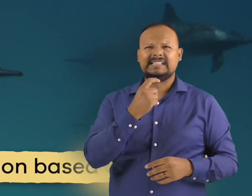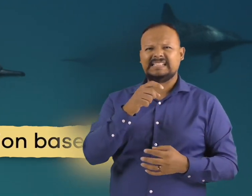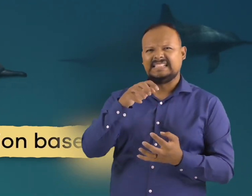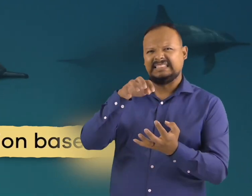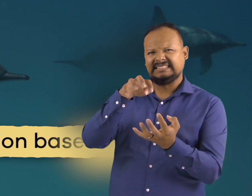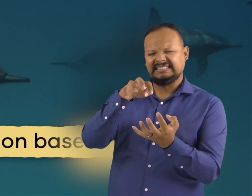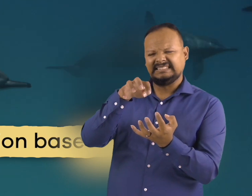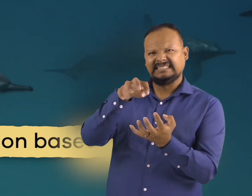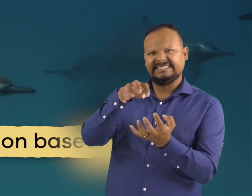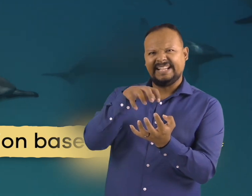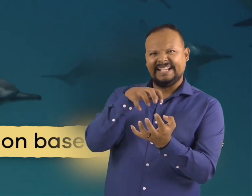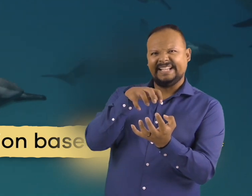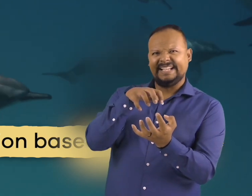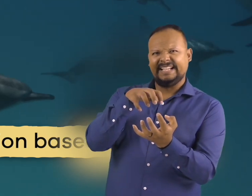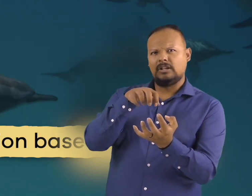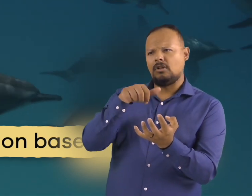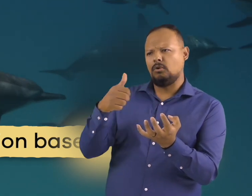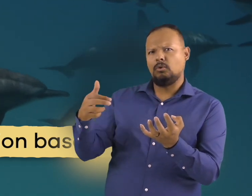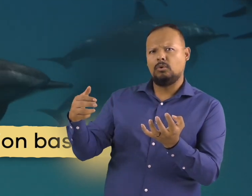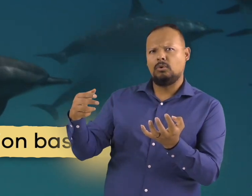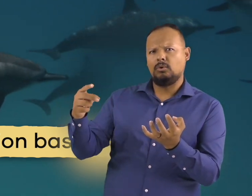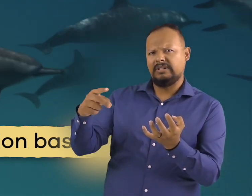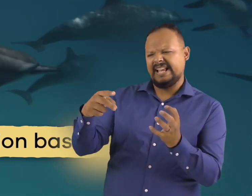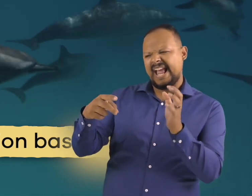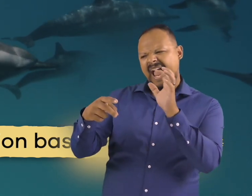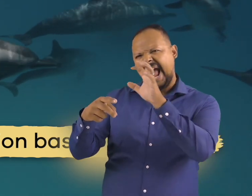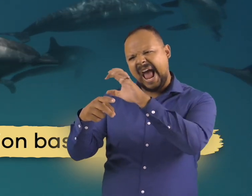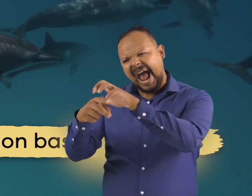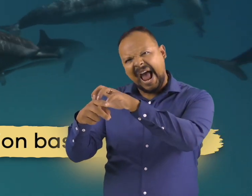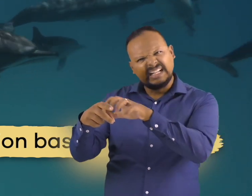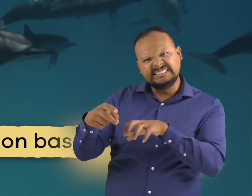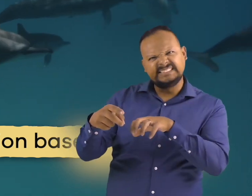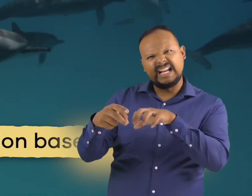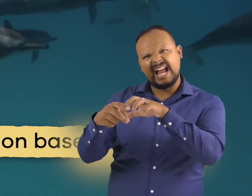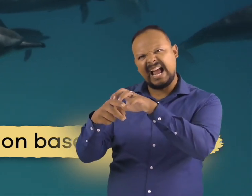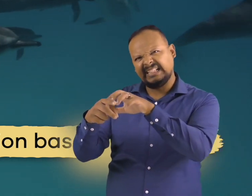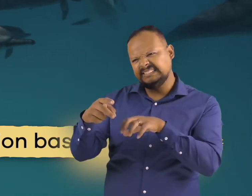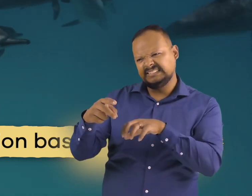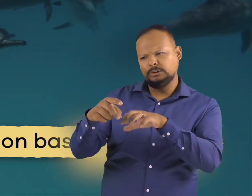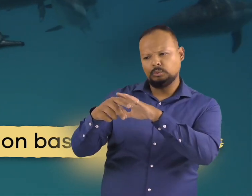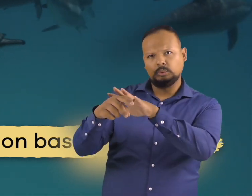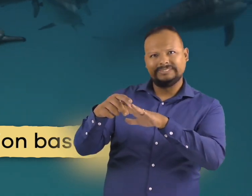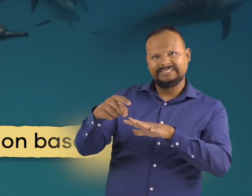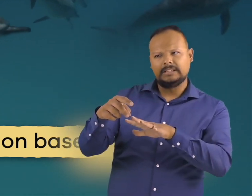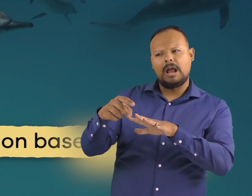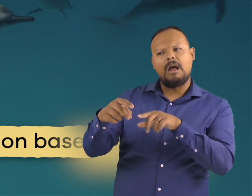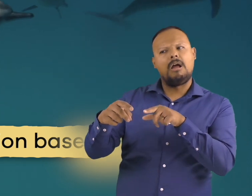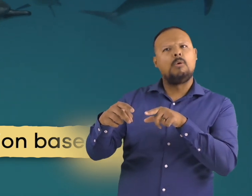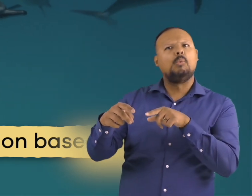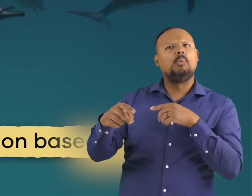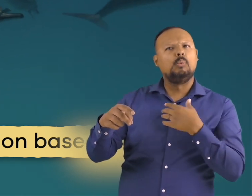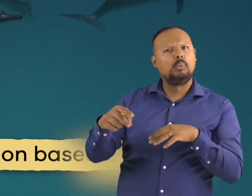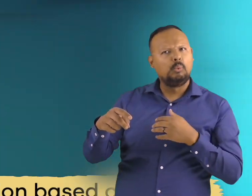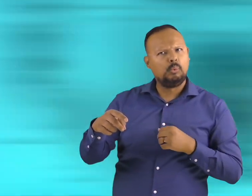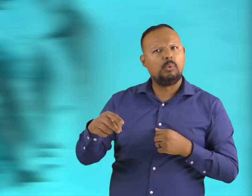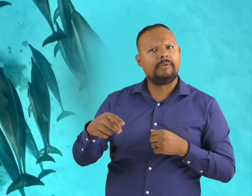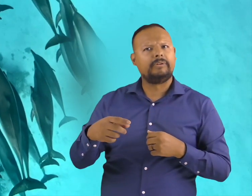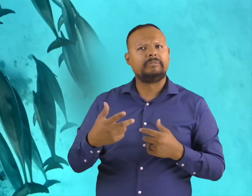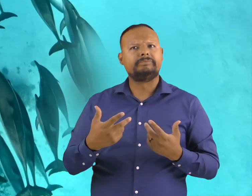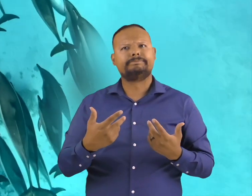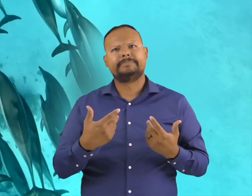pod of dolphins has a unique hierarchy, which is a system of organization based on status.